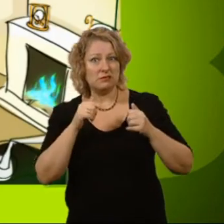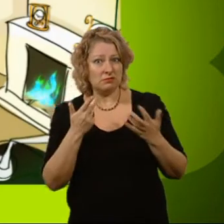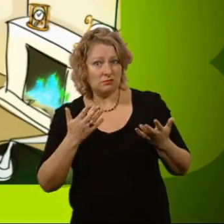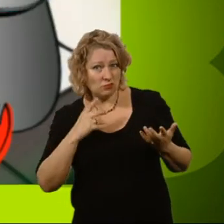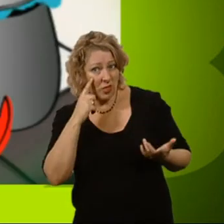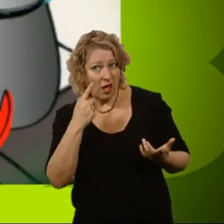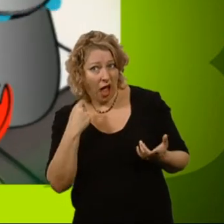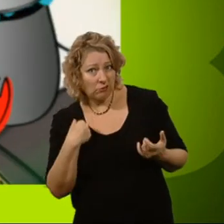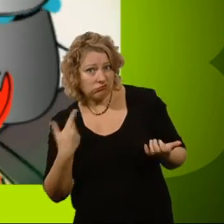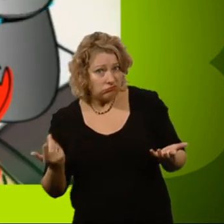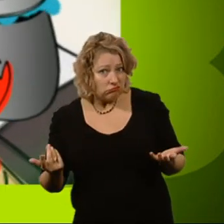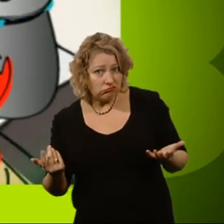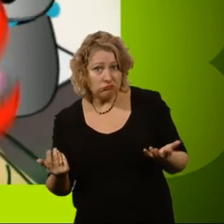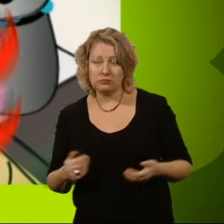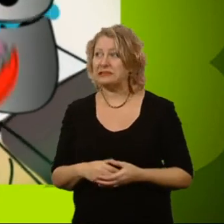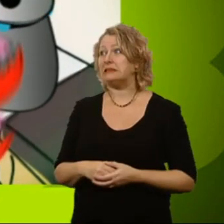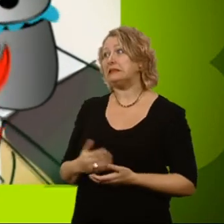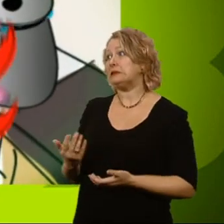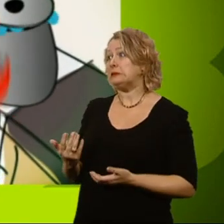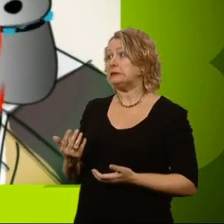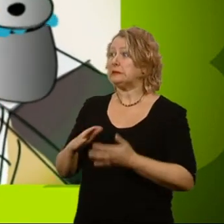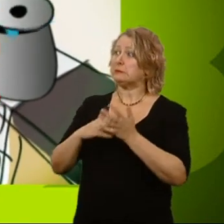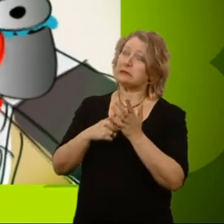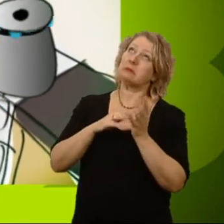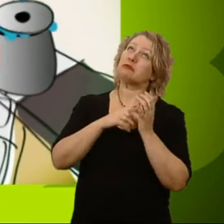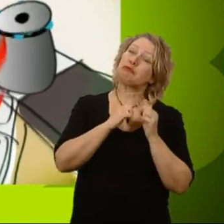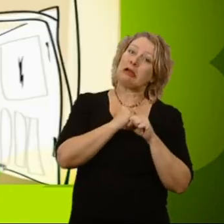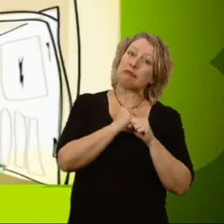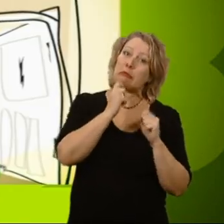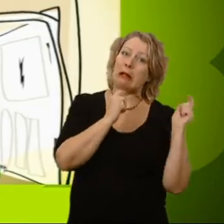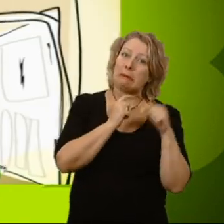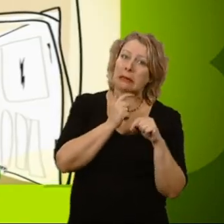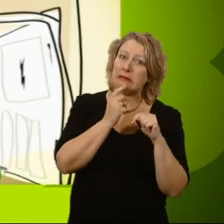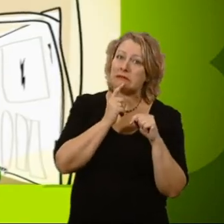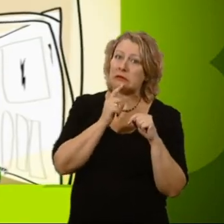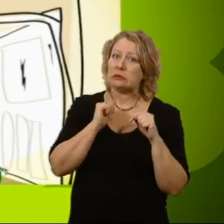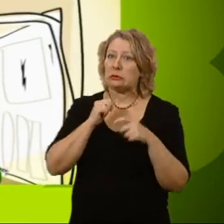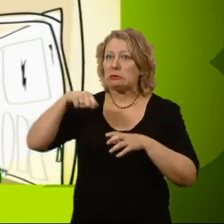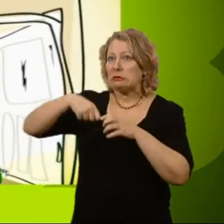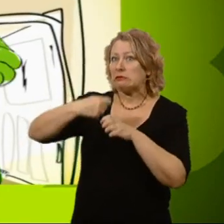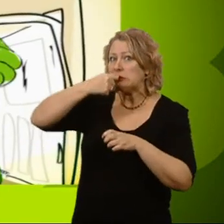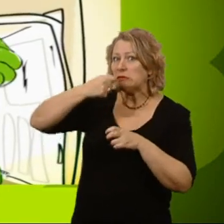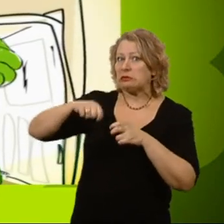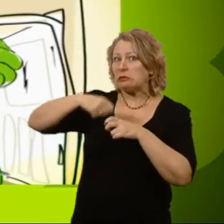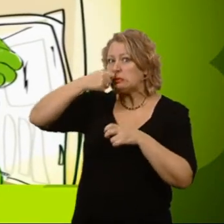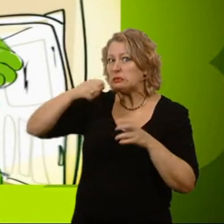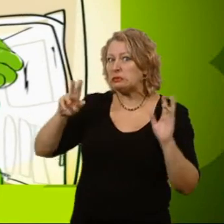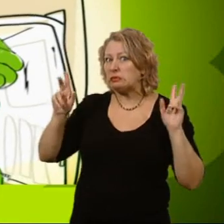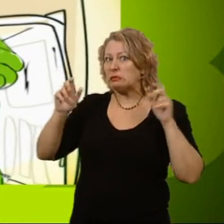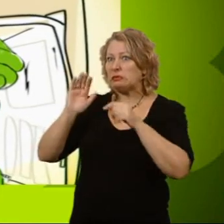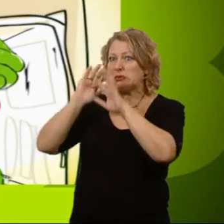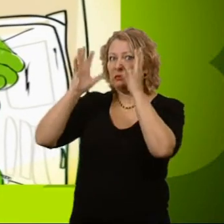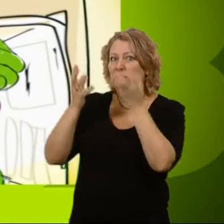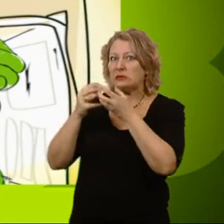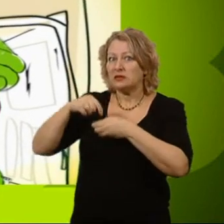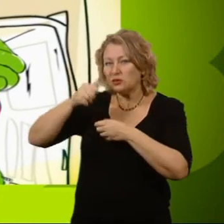in? Well, we've got Mr. and Mrs. Granger coming around for a Venusian fondue tonight. You know the Grangers. He's